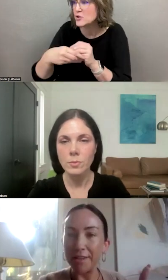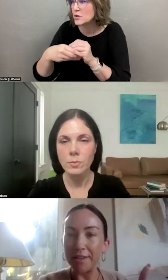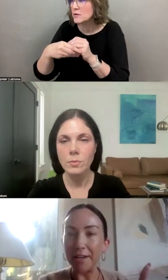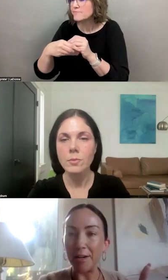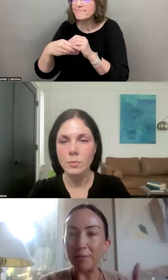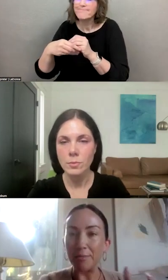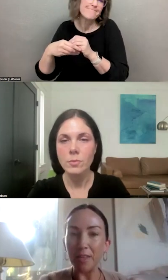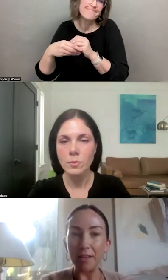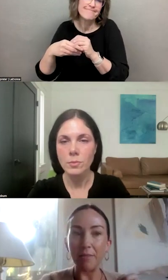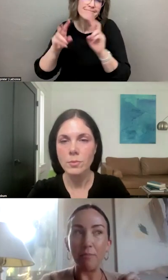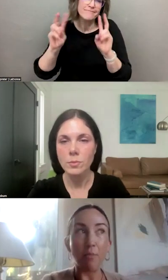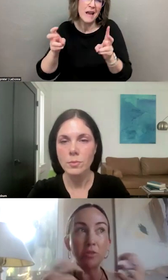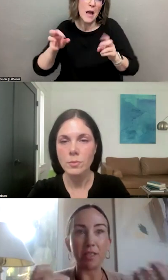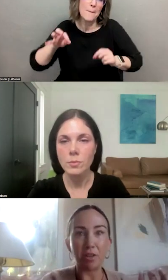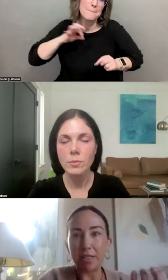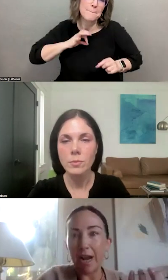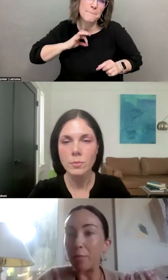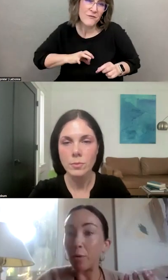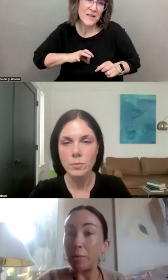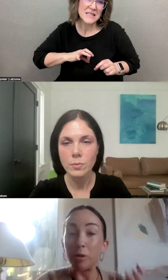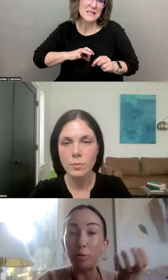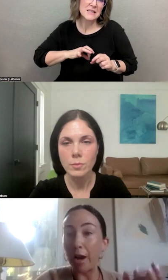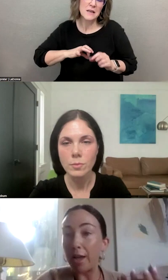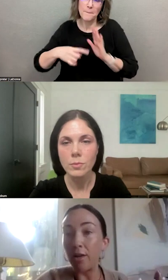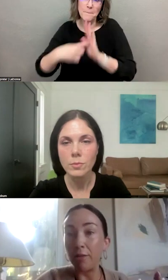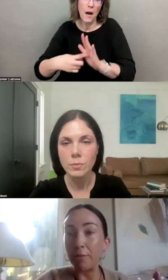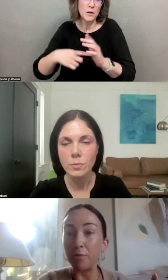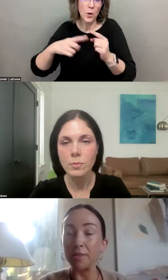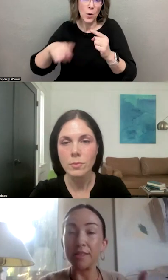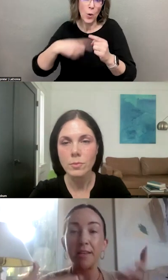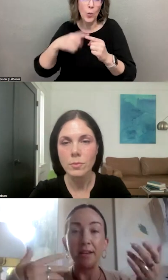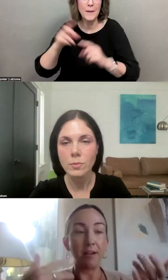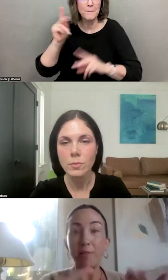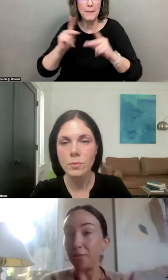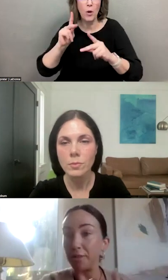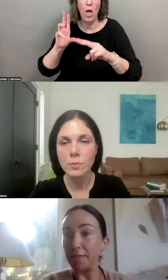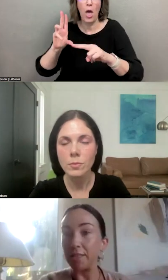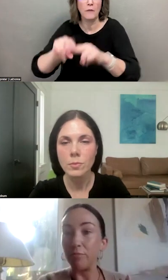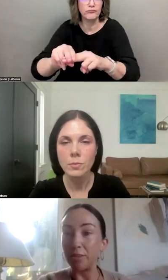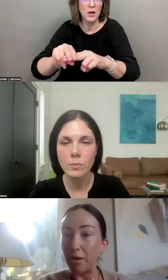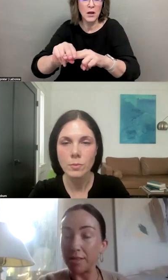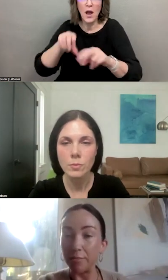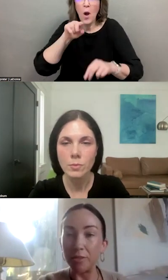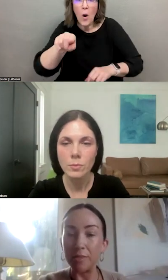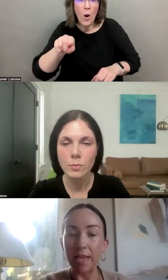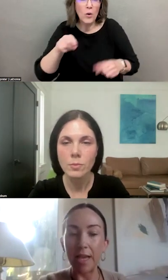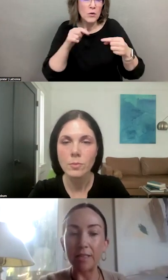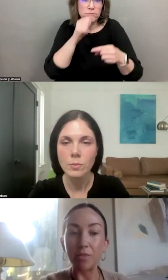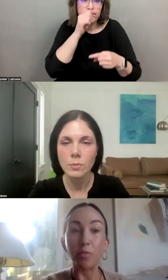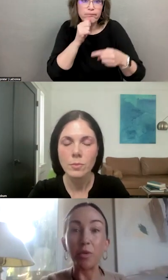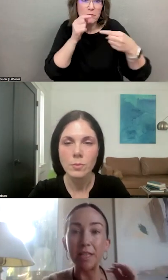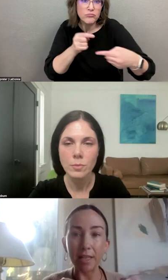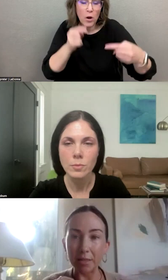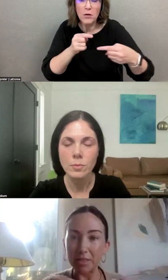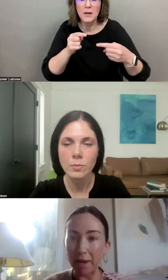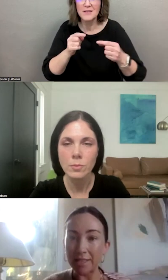profit model that's starting to happen, where people are preying on people's mental illnesses or mental health symptoms. And so it's a